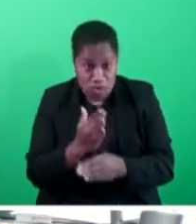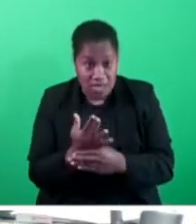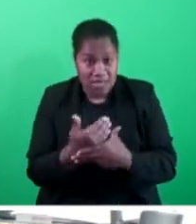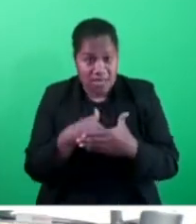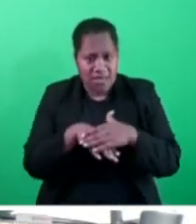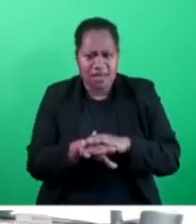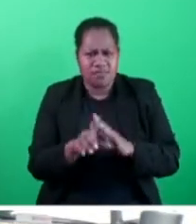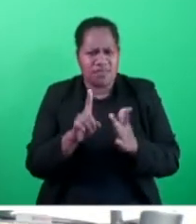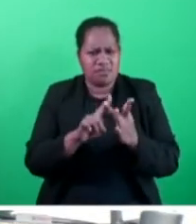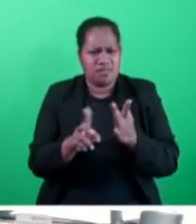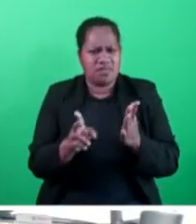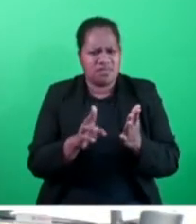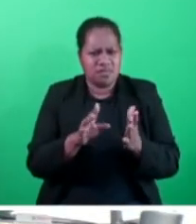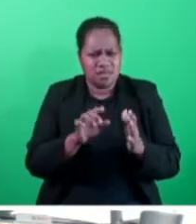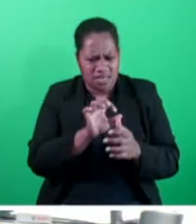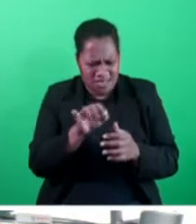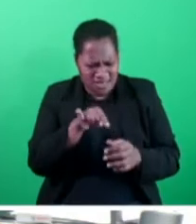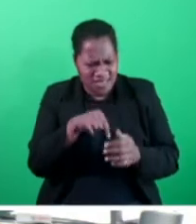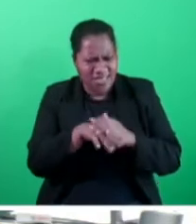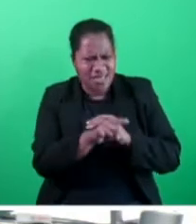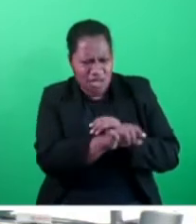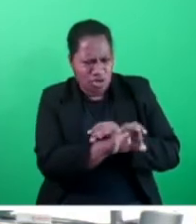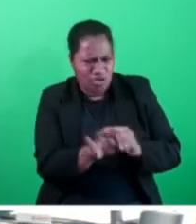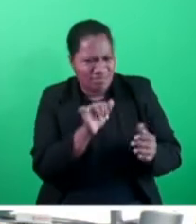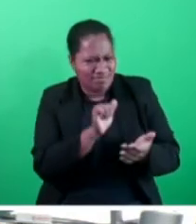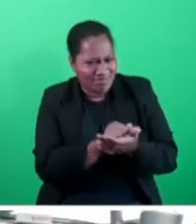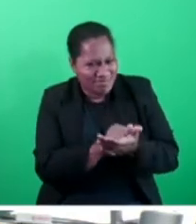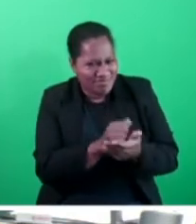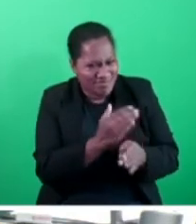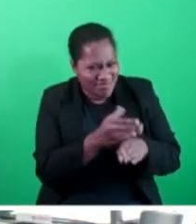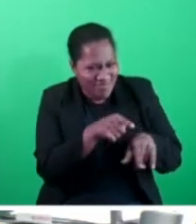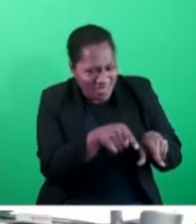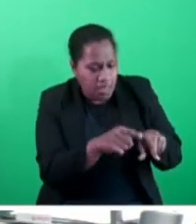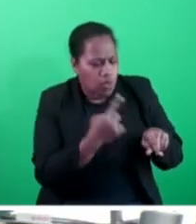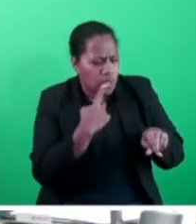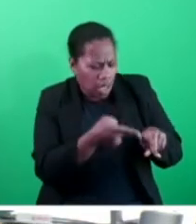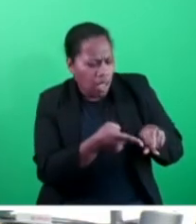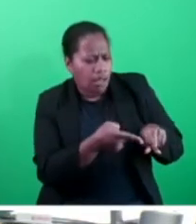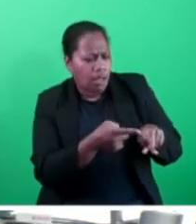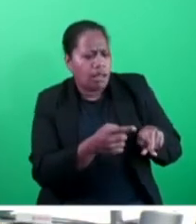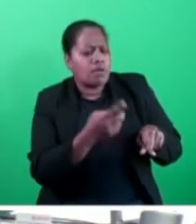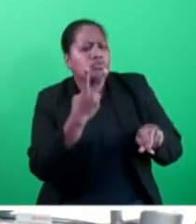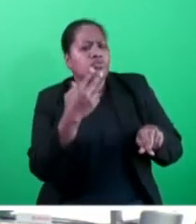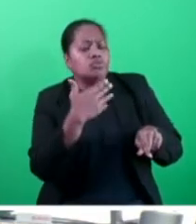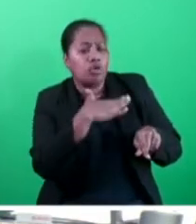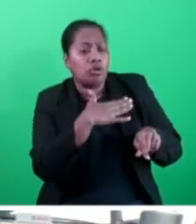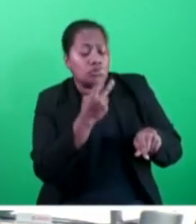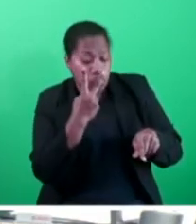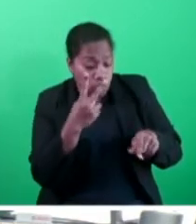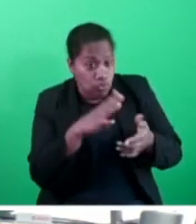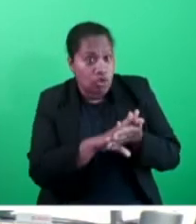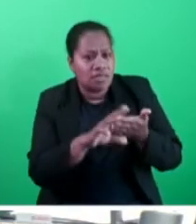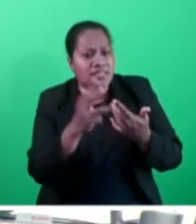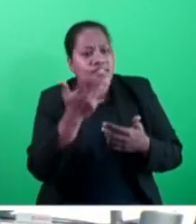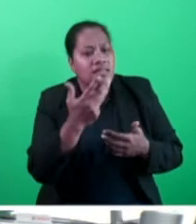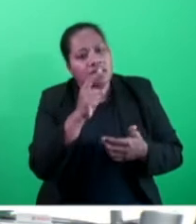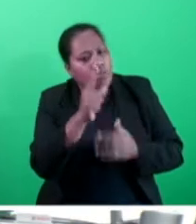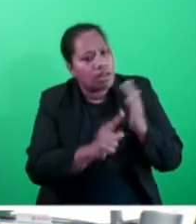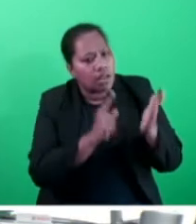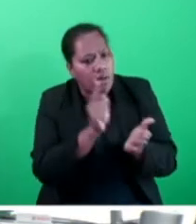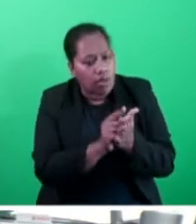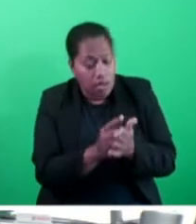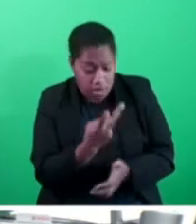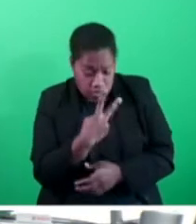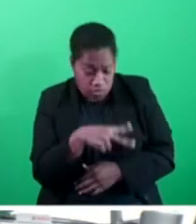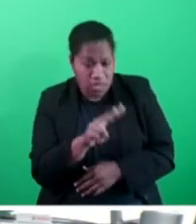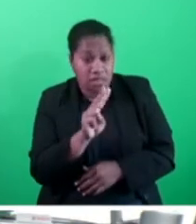earning above an hourly living wage rate of $2.90 per hour. About 31% of the